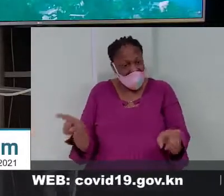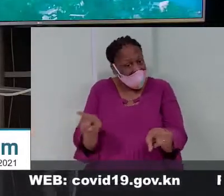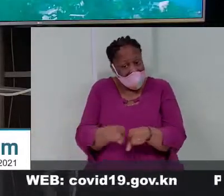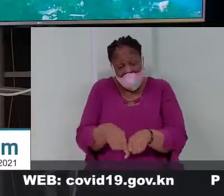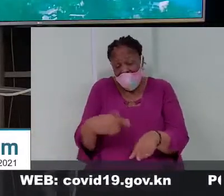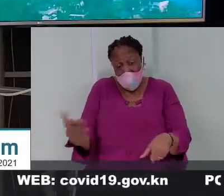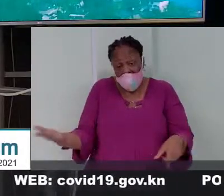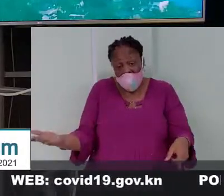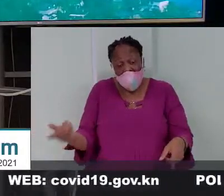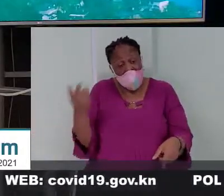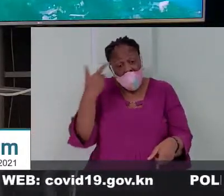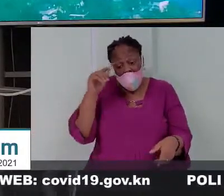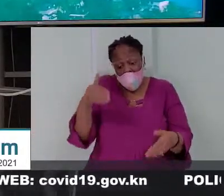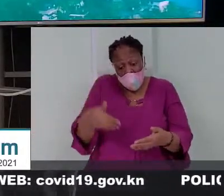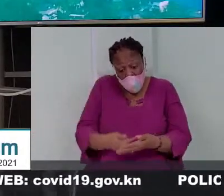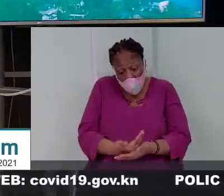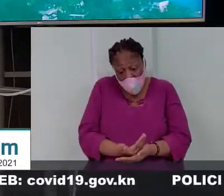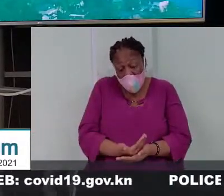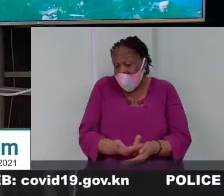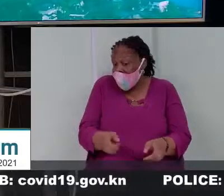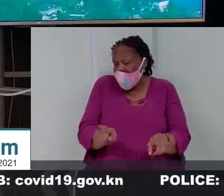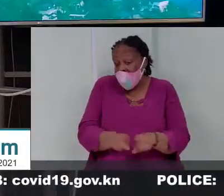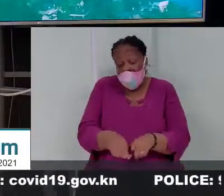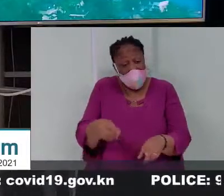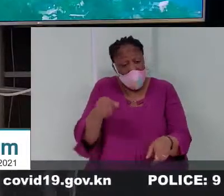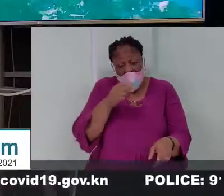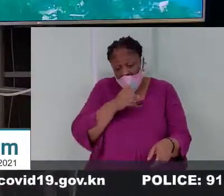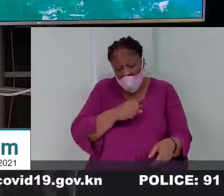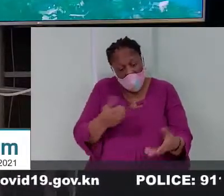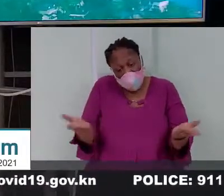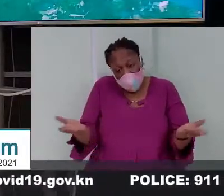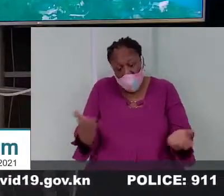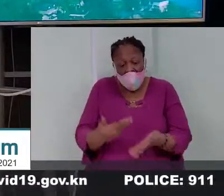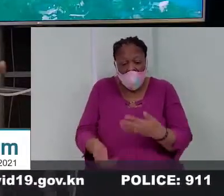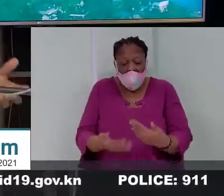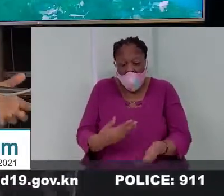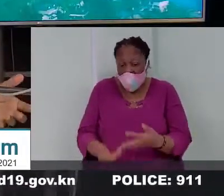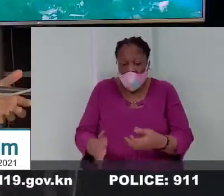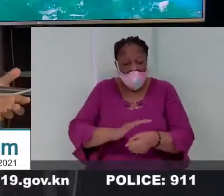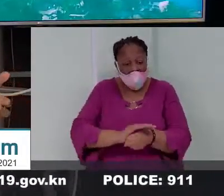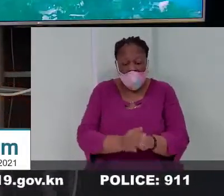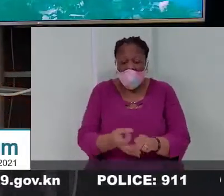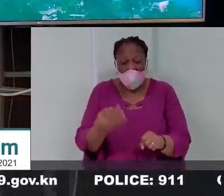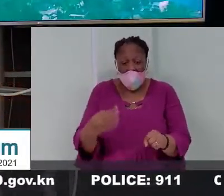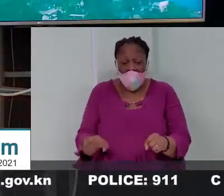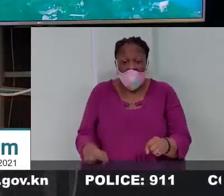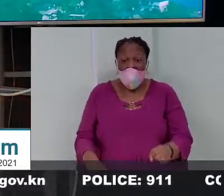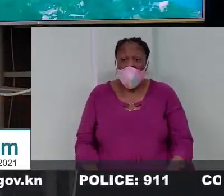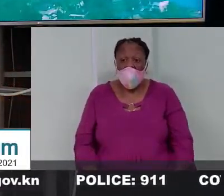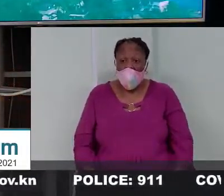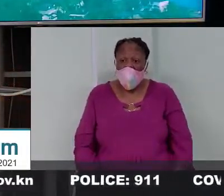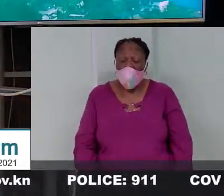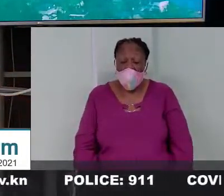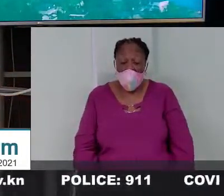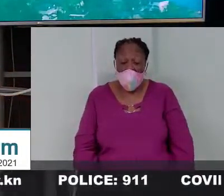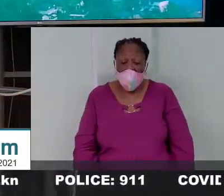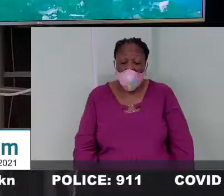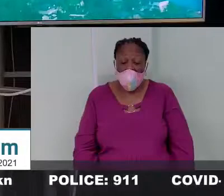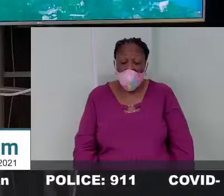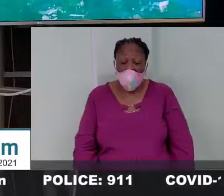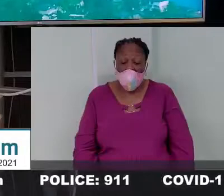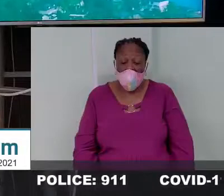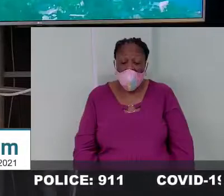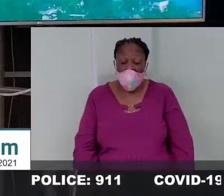take to control the spread of the variant. And that is one of the reasons why we keep re-emphasizing, and I hate to sound like Groundhog